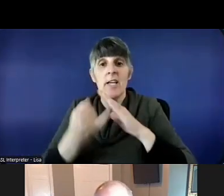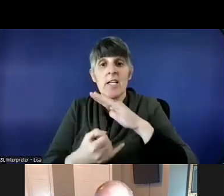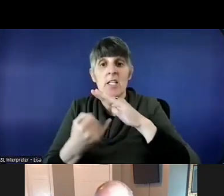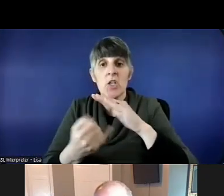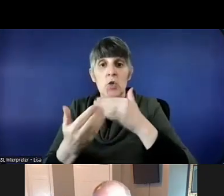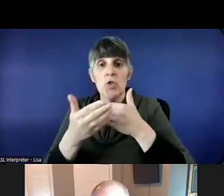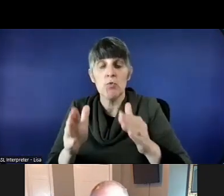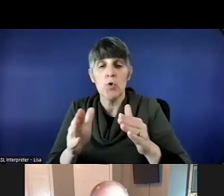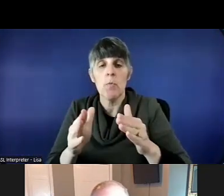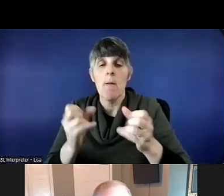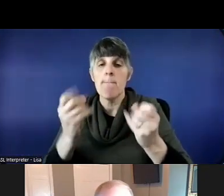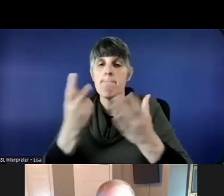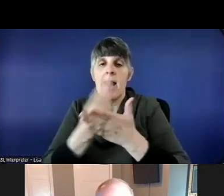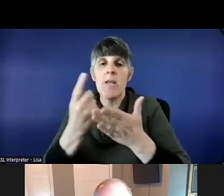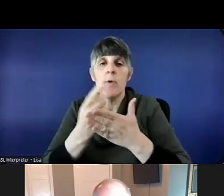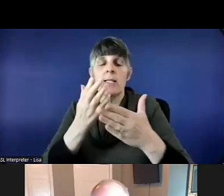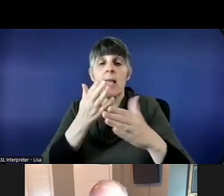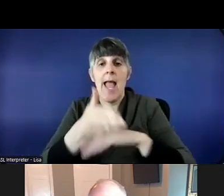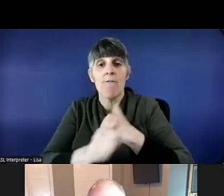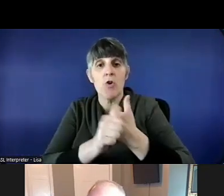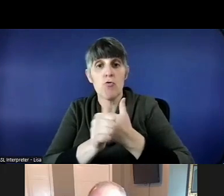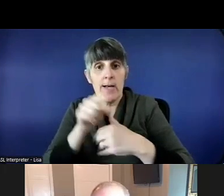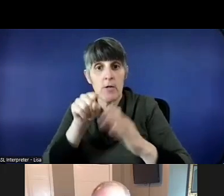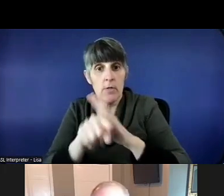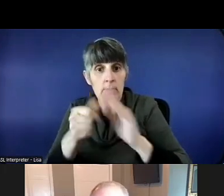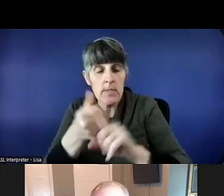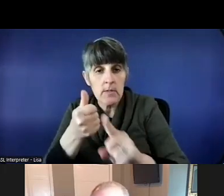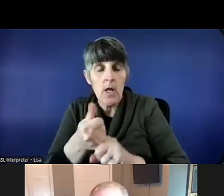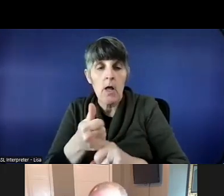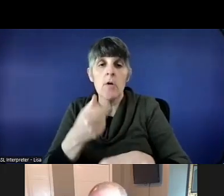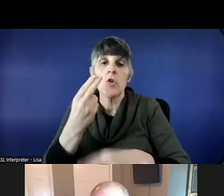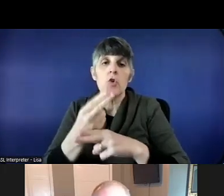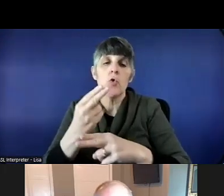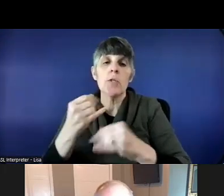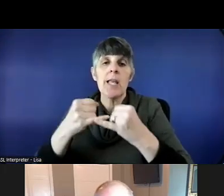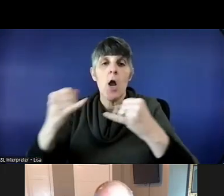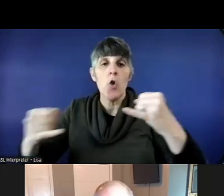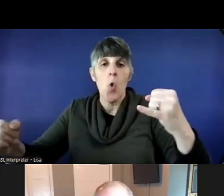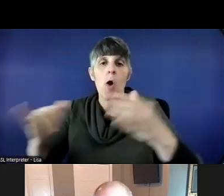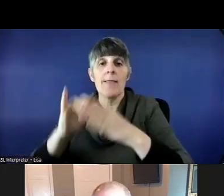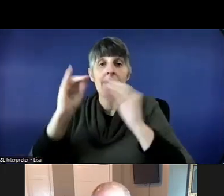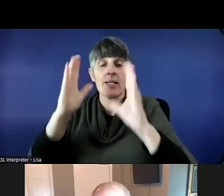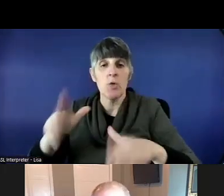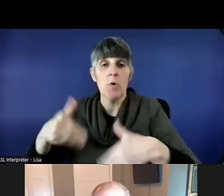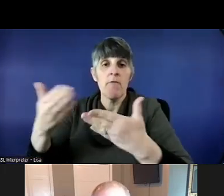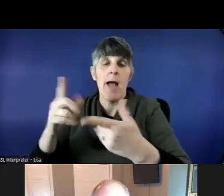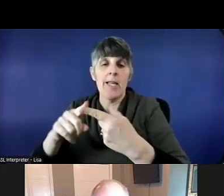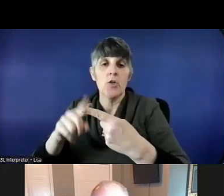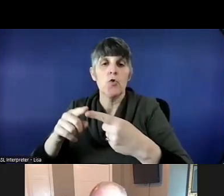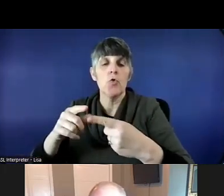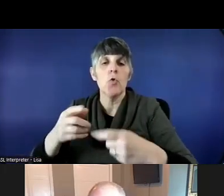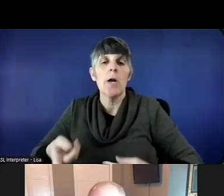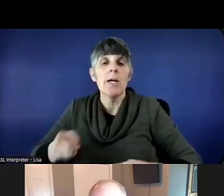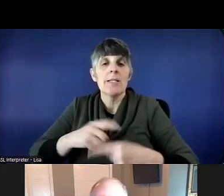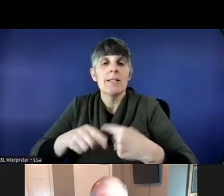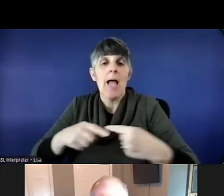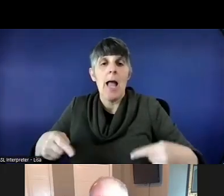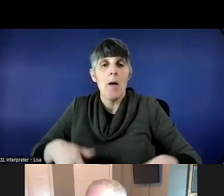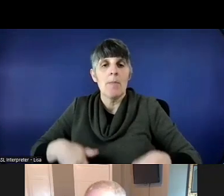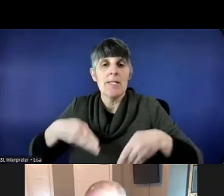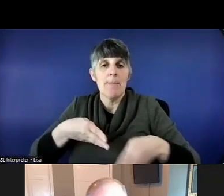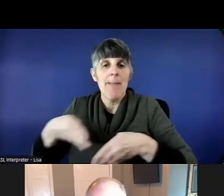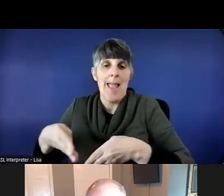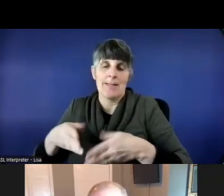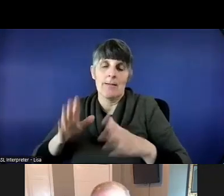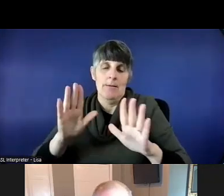room weeks after threatening to commit suicide, using a cord that a teacher reportedly provided him to hold up his pants. And this is not